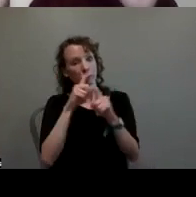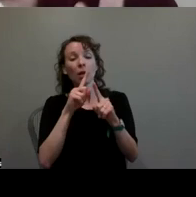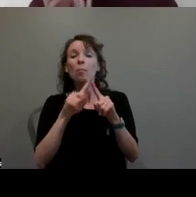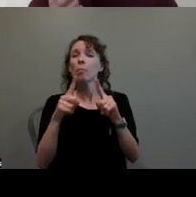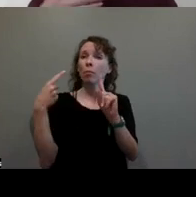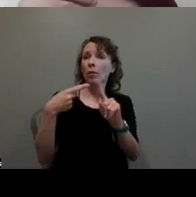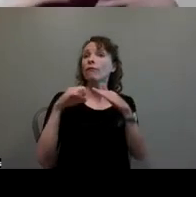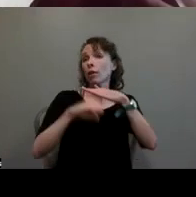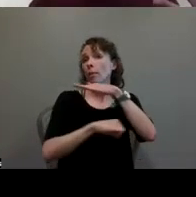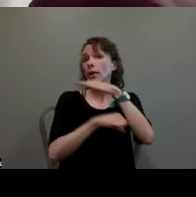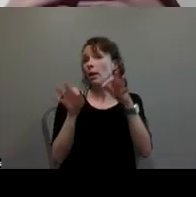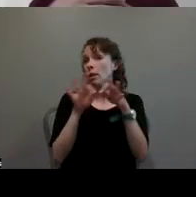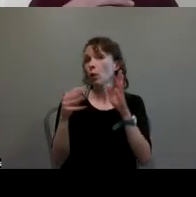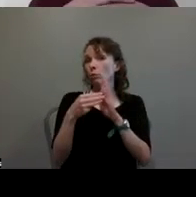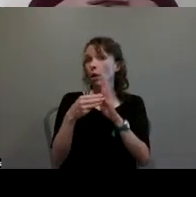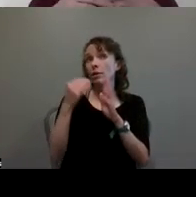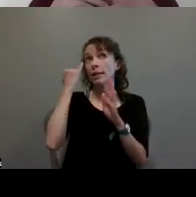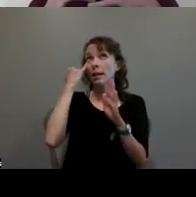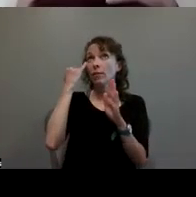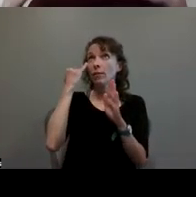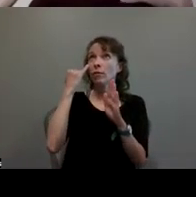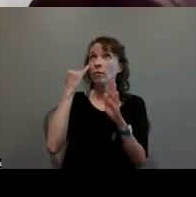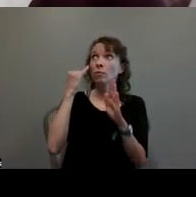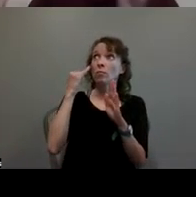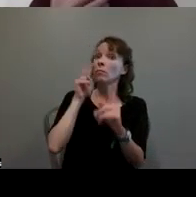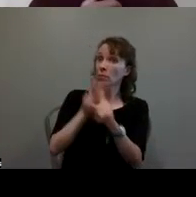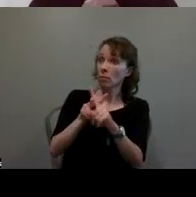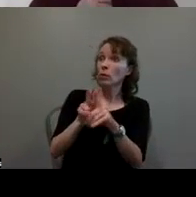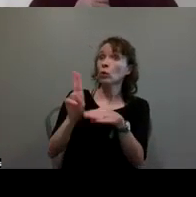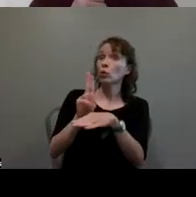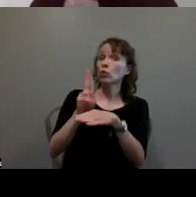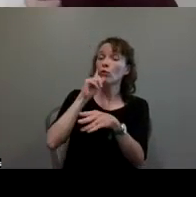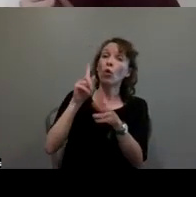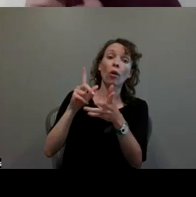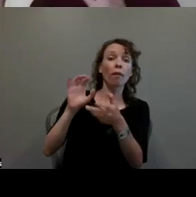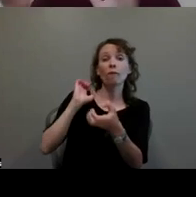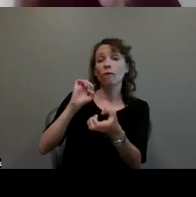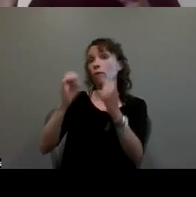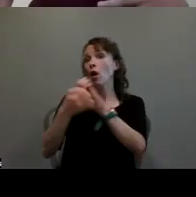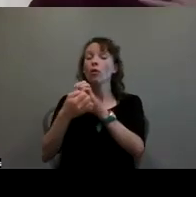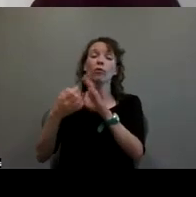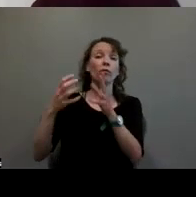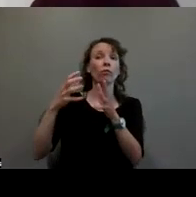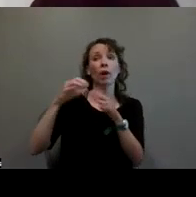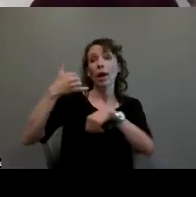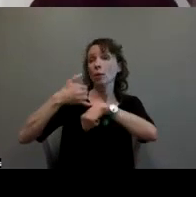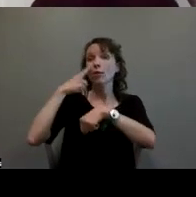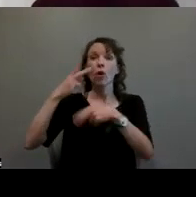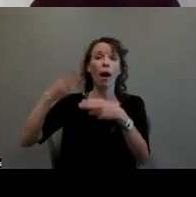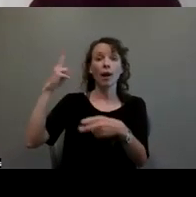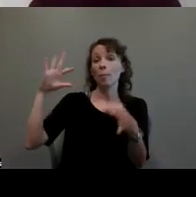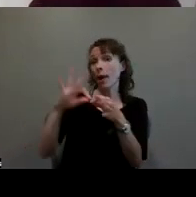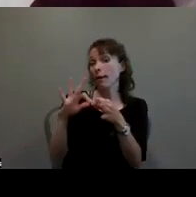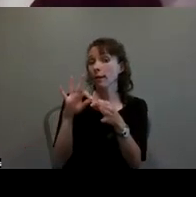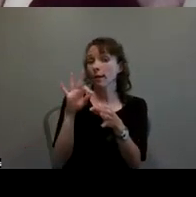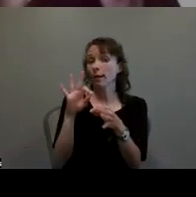language models, if we're going to use them to evolve, say, an antibody for higher binding affinity, these language models actually are really